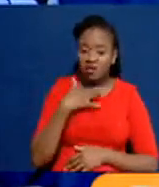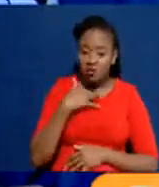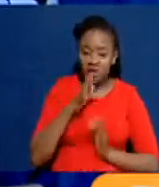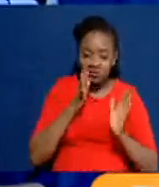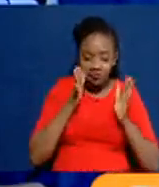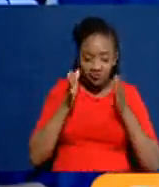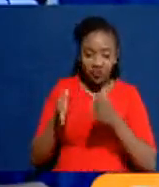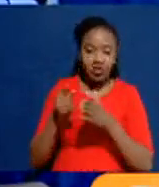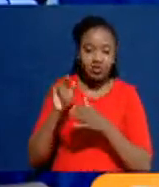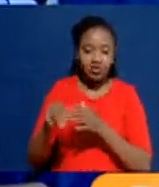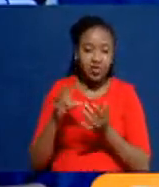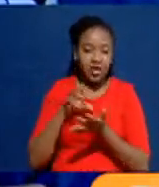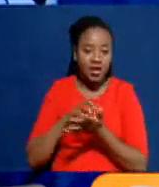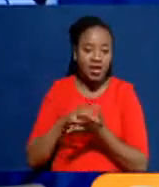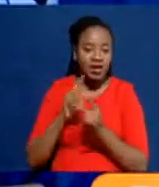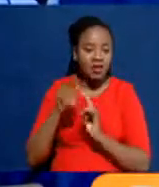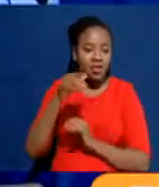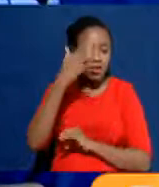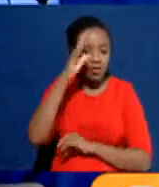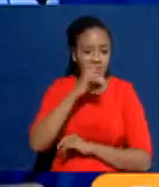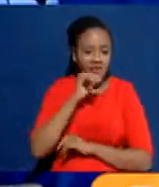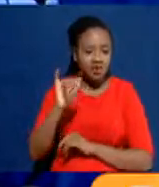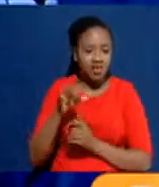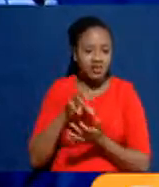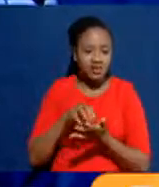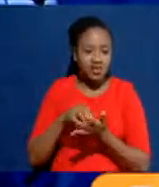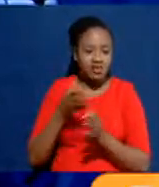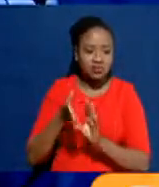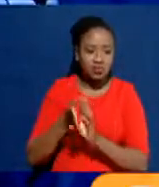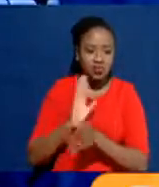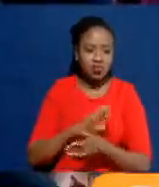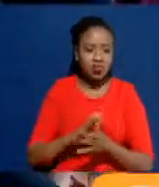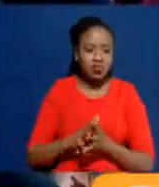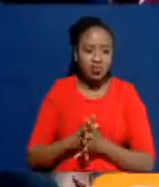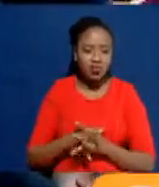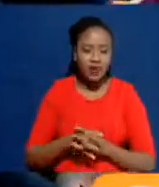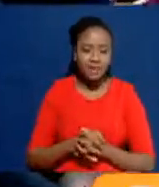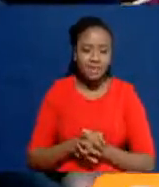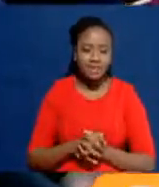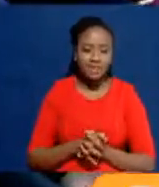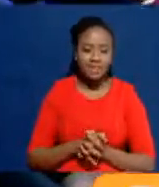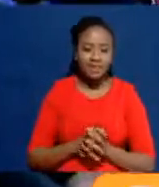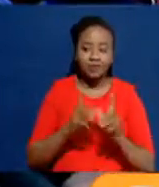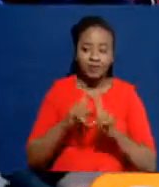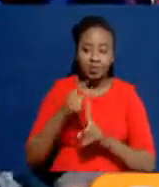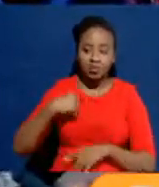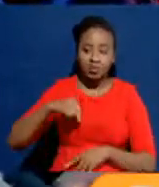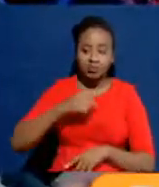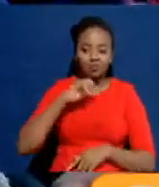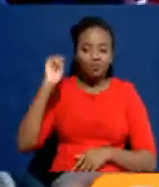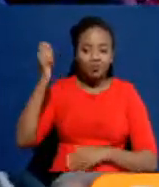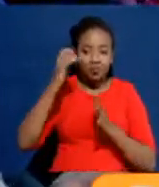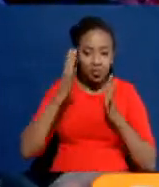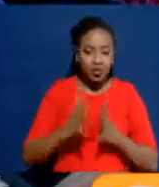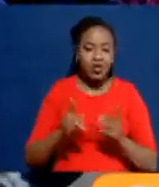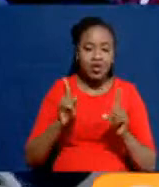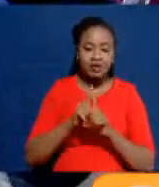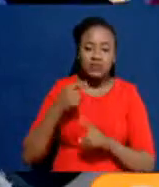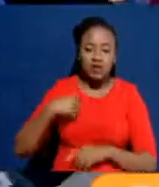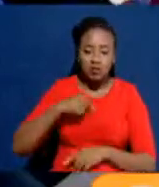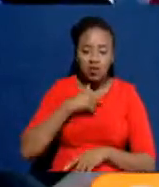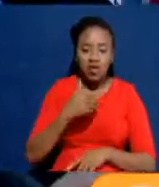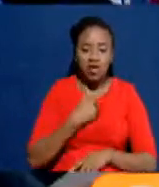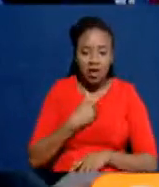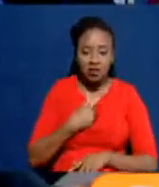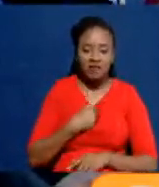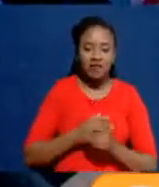on the Murima case when they knew the case was withdrawn is a bit logic. Sisi ni Wakenya kama wale wengine. Sisi pia tuna haki ya